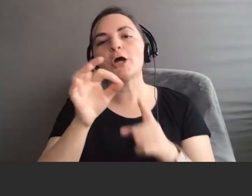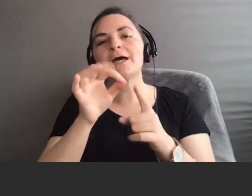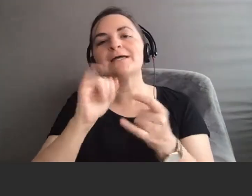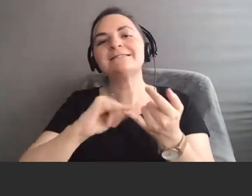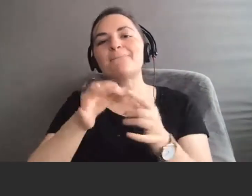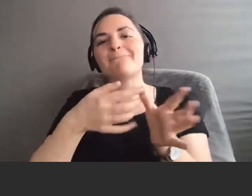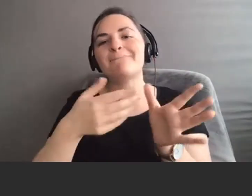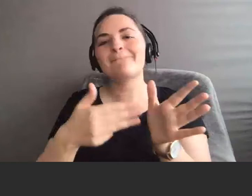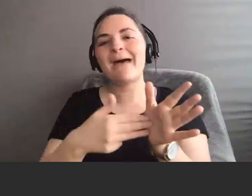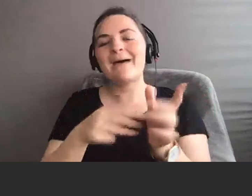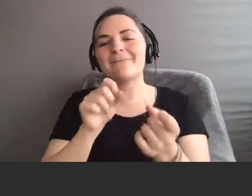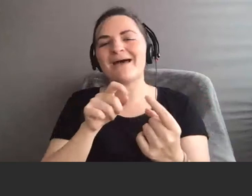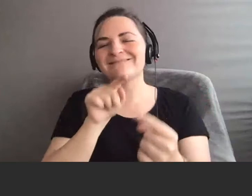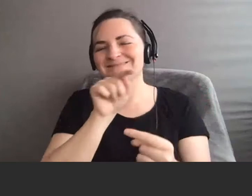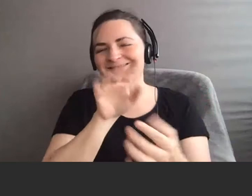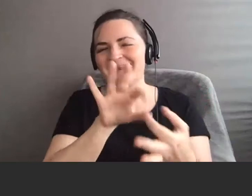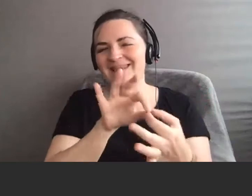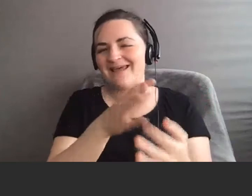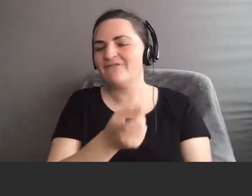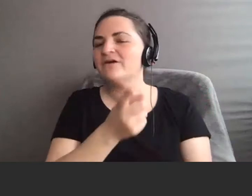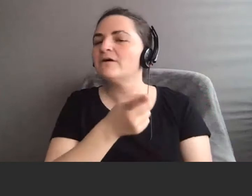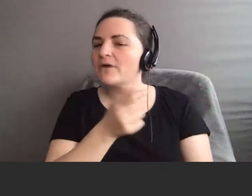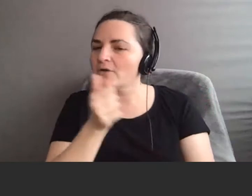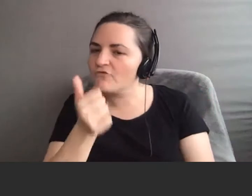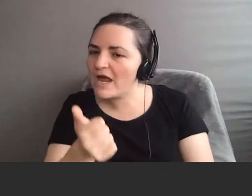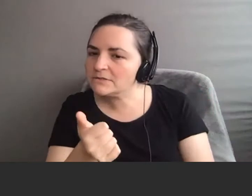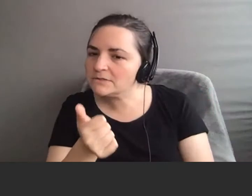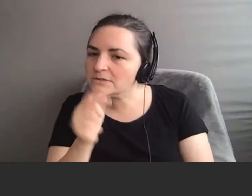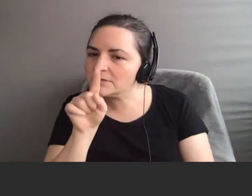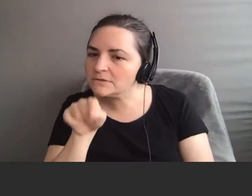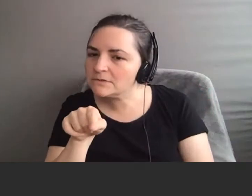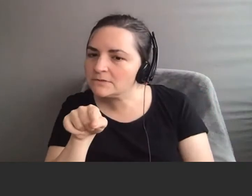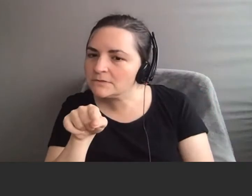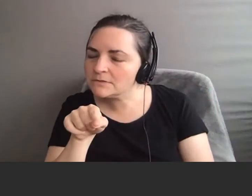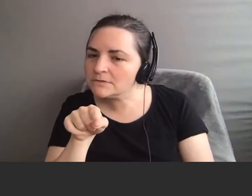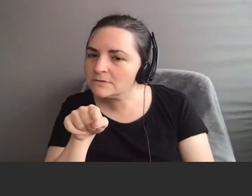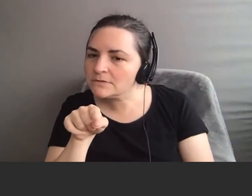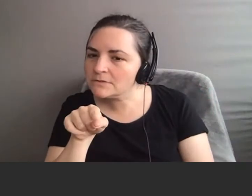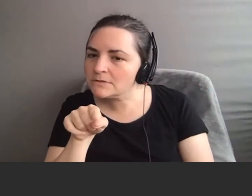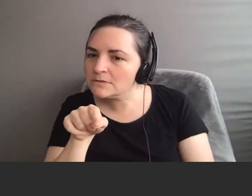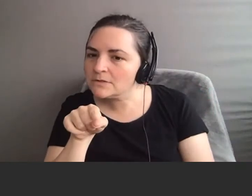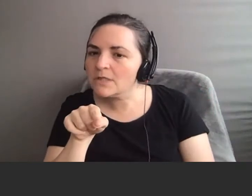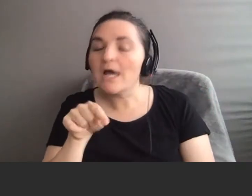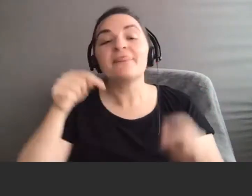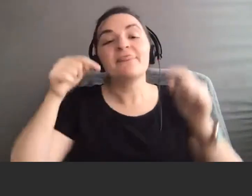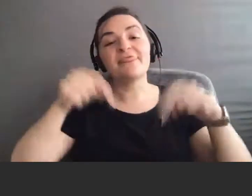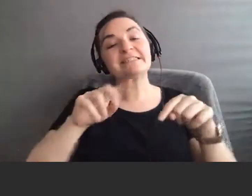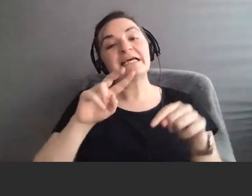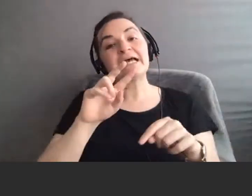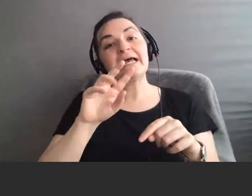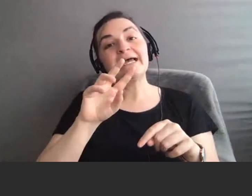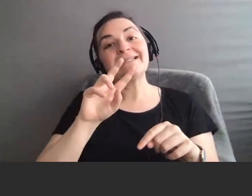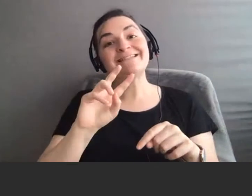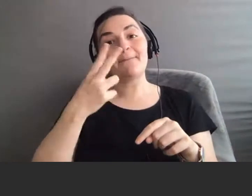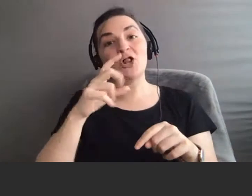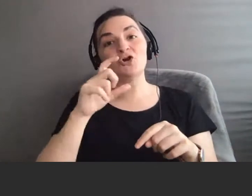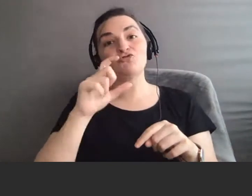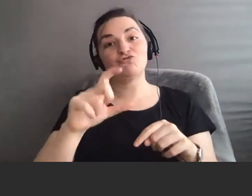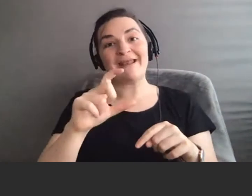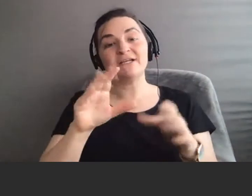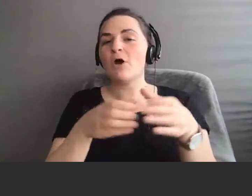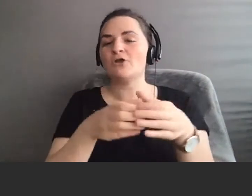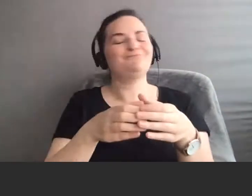it. Great, super. Asma, no, it's a single module, so it's only 20 credits.